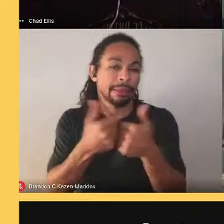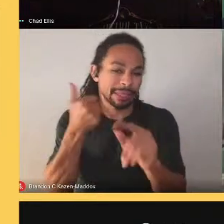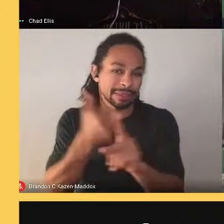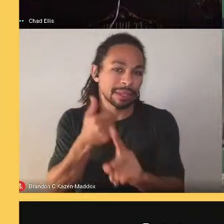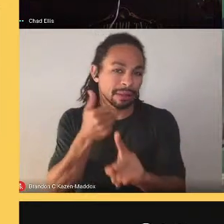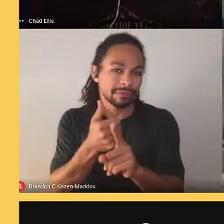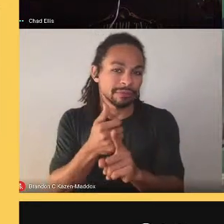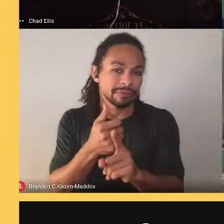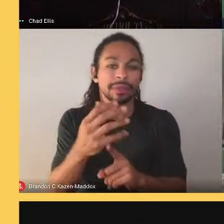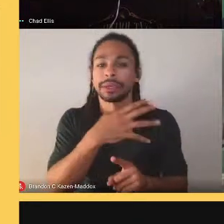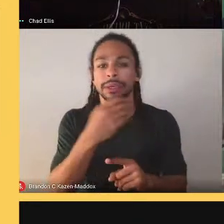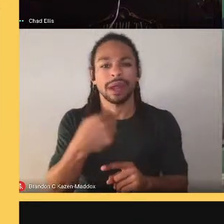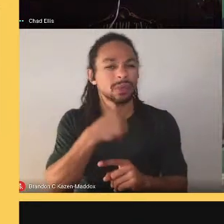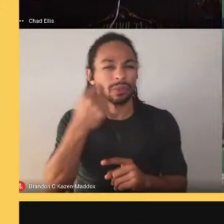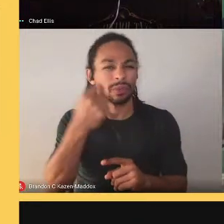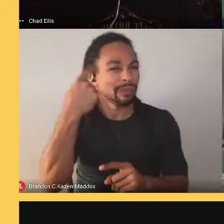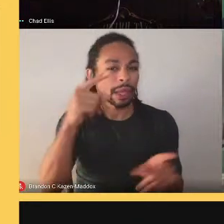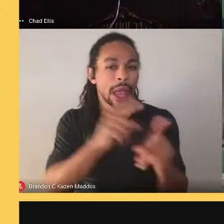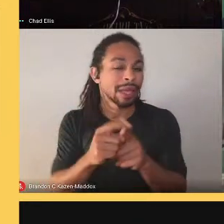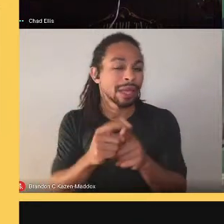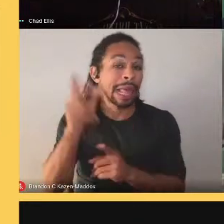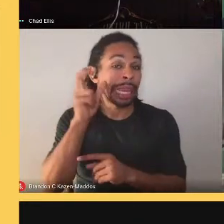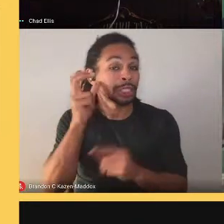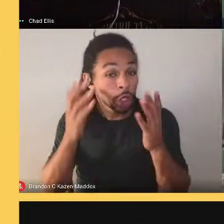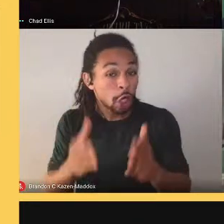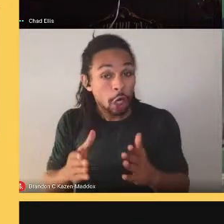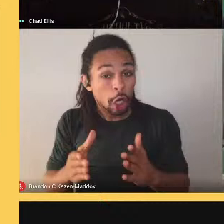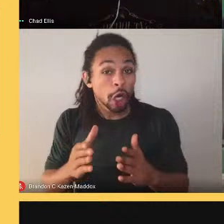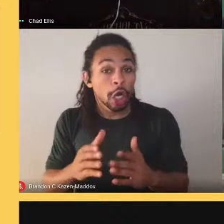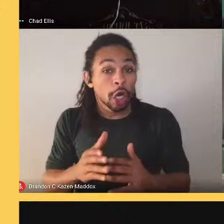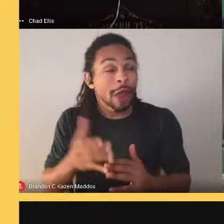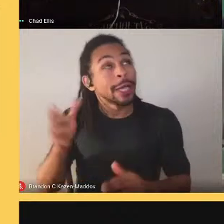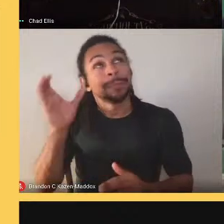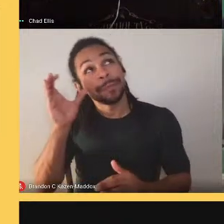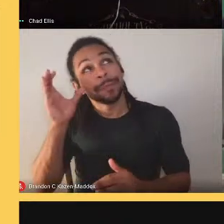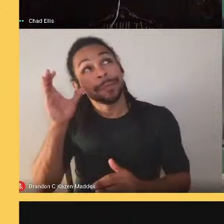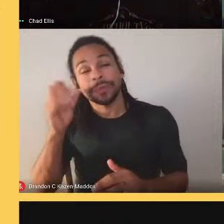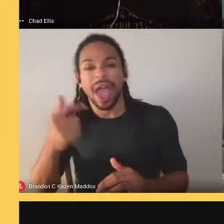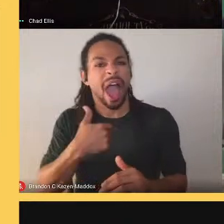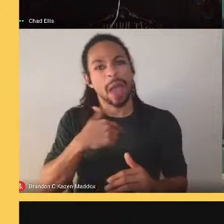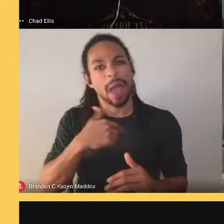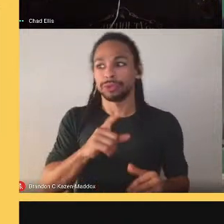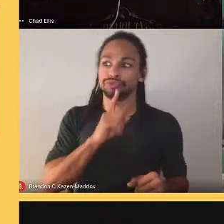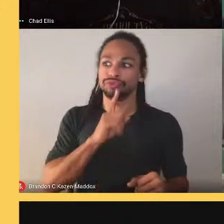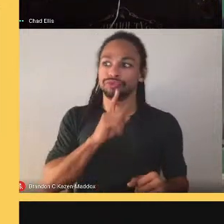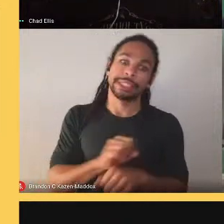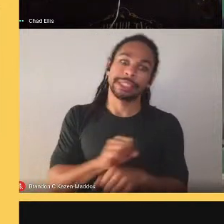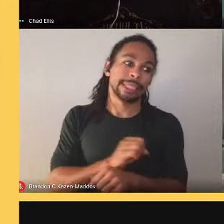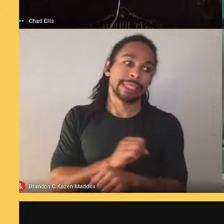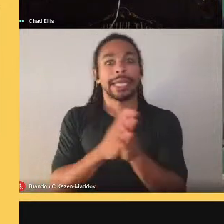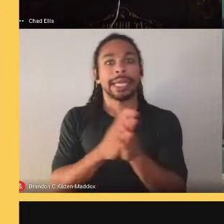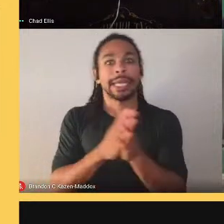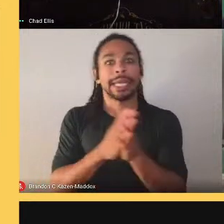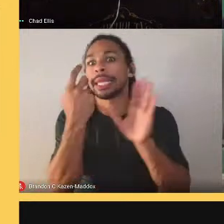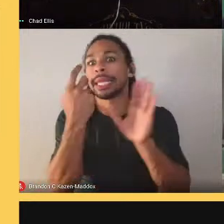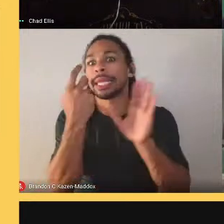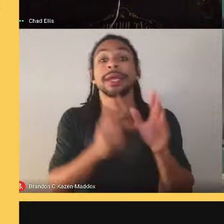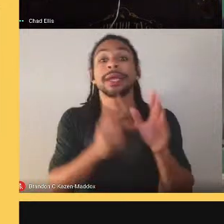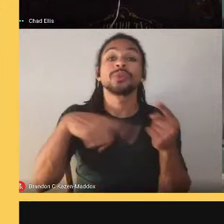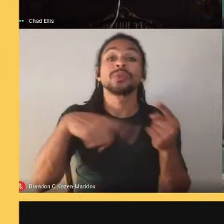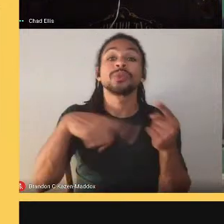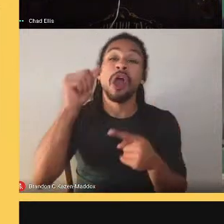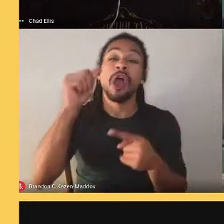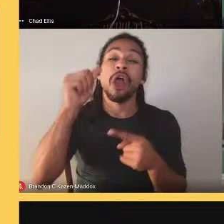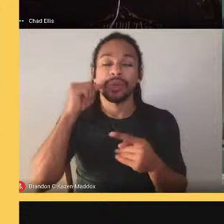as a listener I've ever been fully engaged when the audio experience is about the gameplay. It should be about